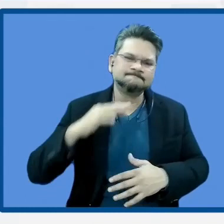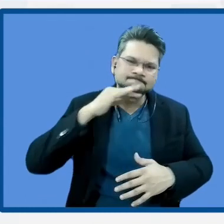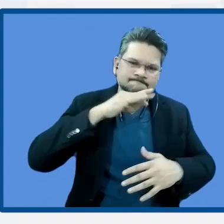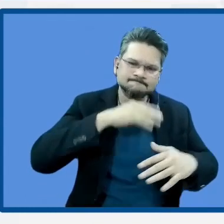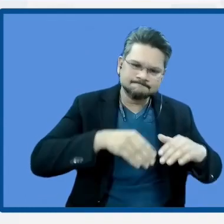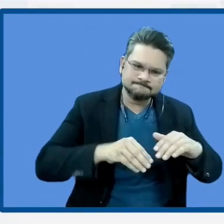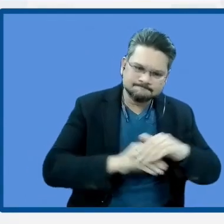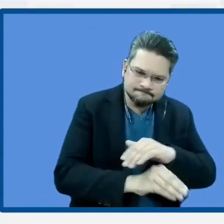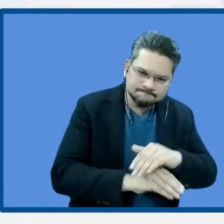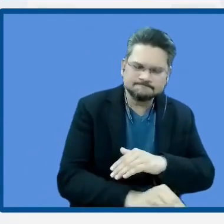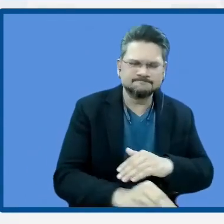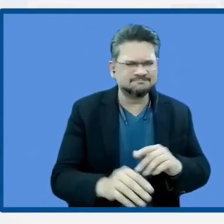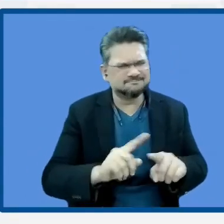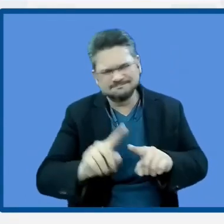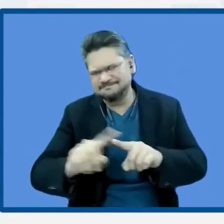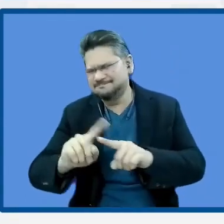is still